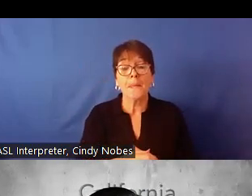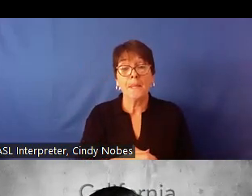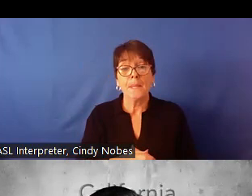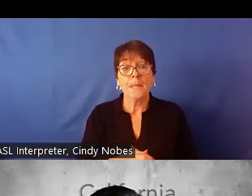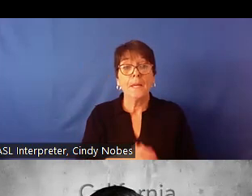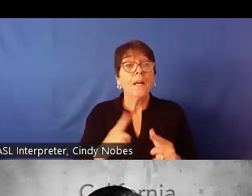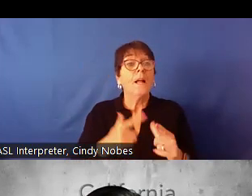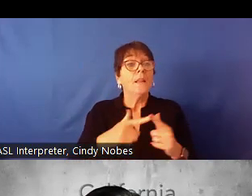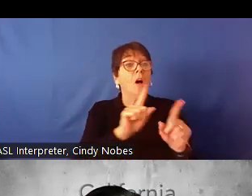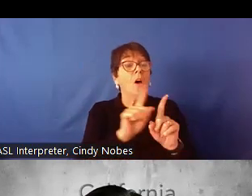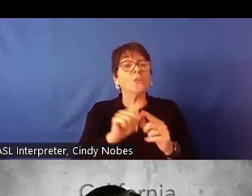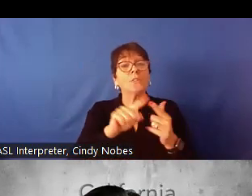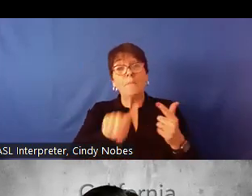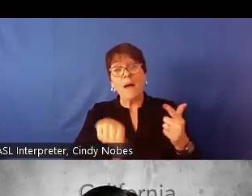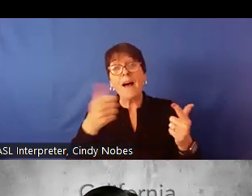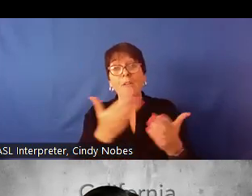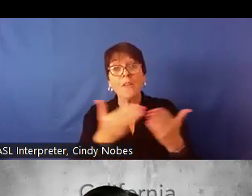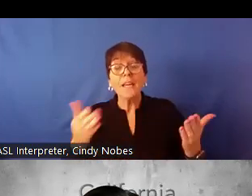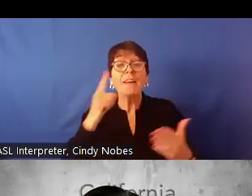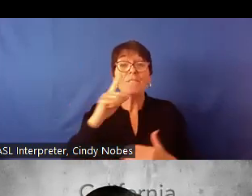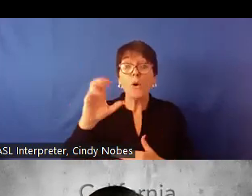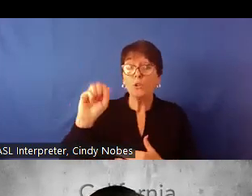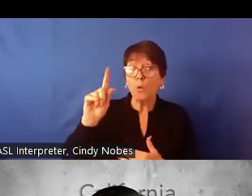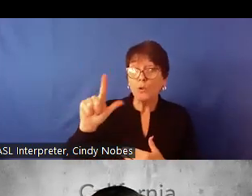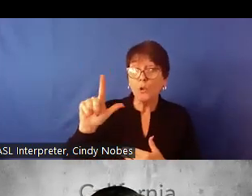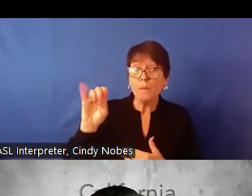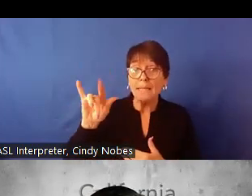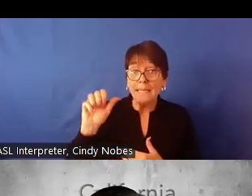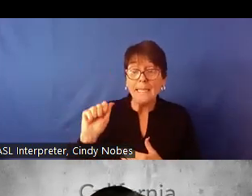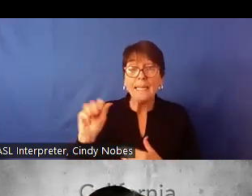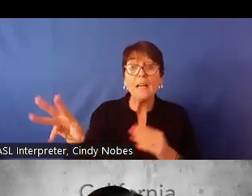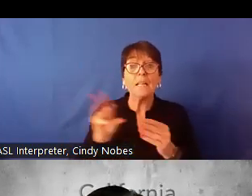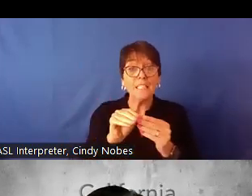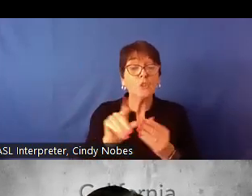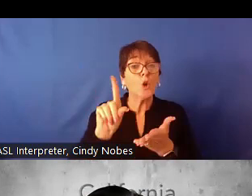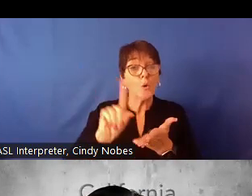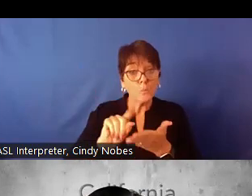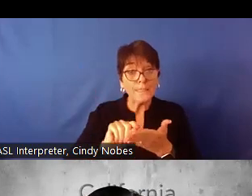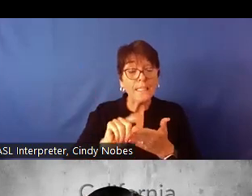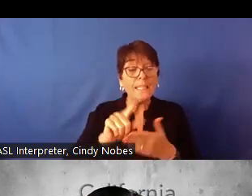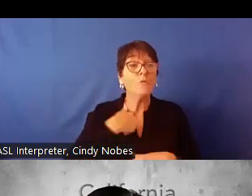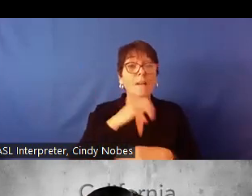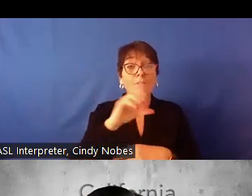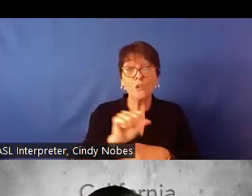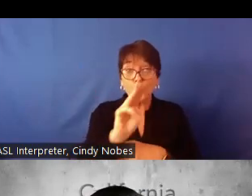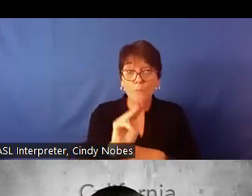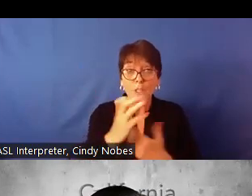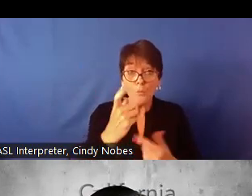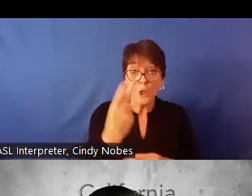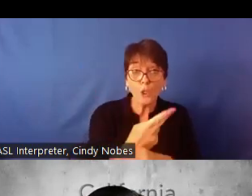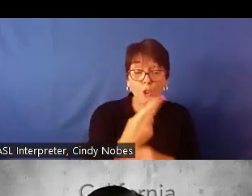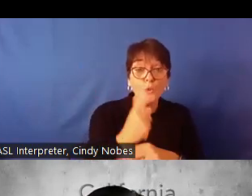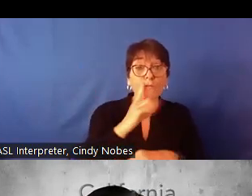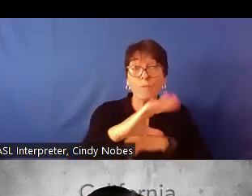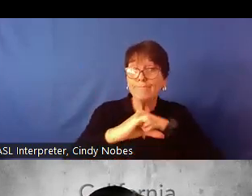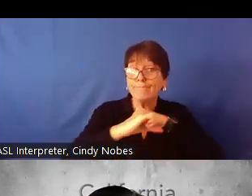And then there's also some other assets for social media and additional print assets as well. If there's social media posts that you'd like to use for a